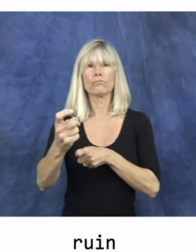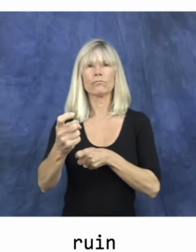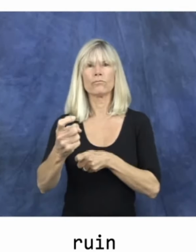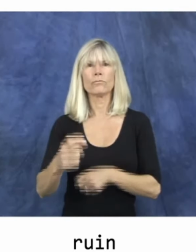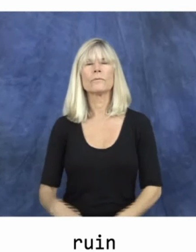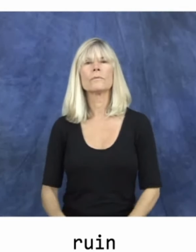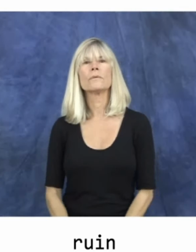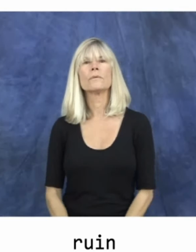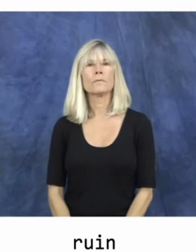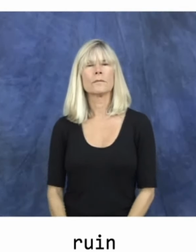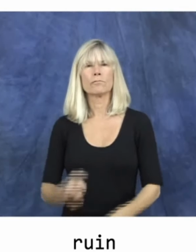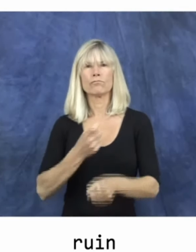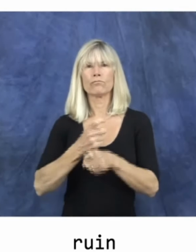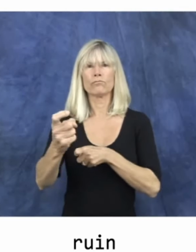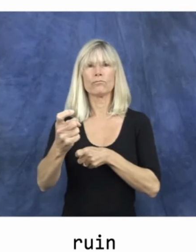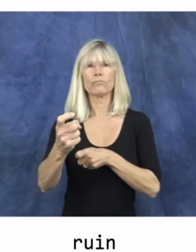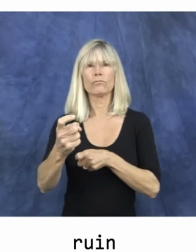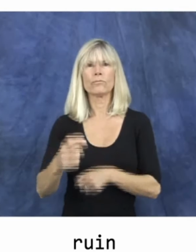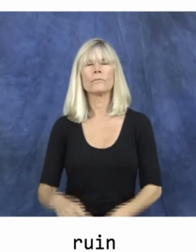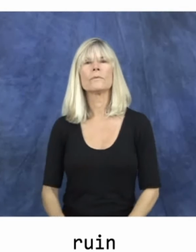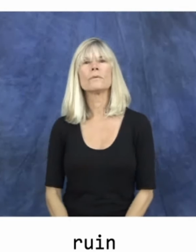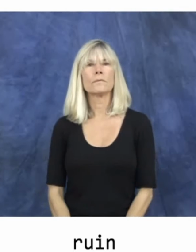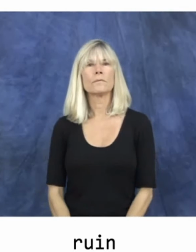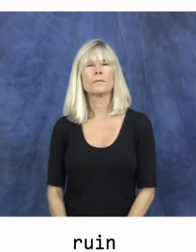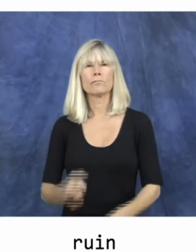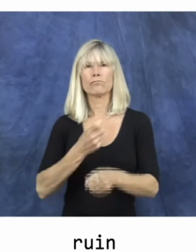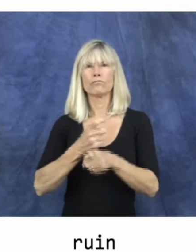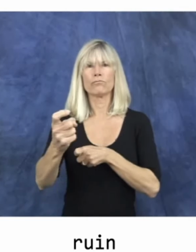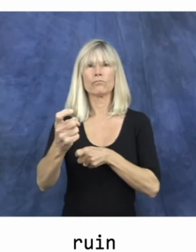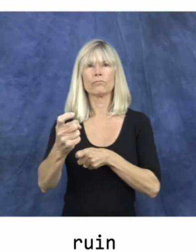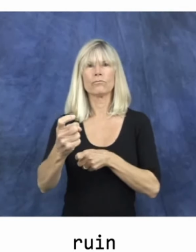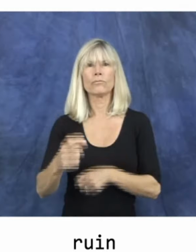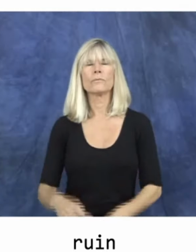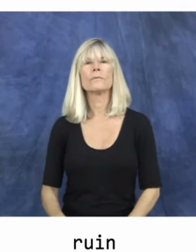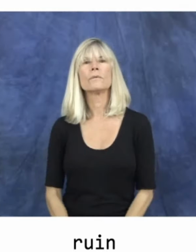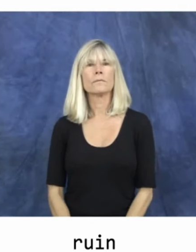words that sound like one another, that rhyme.